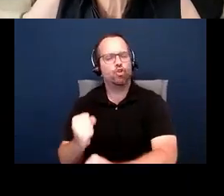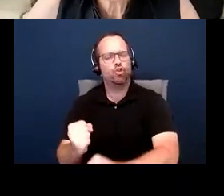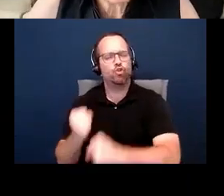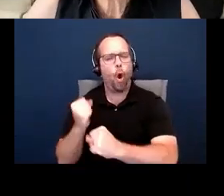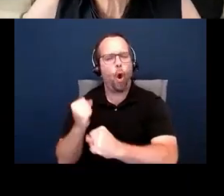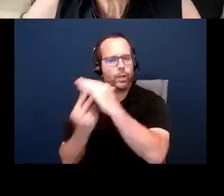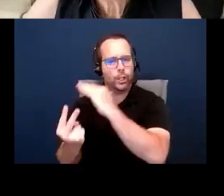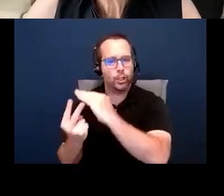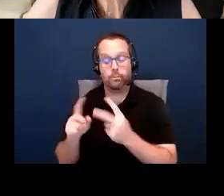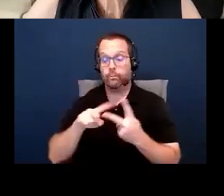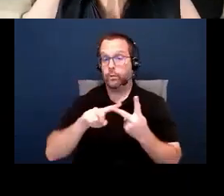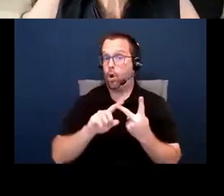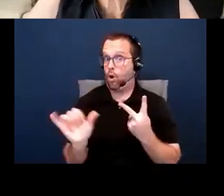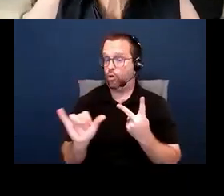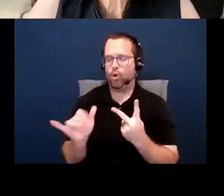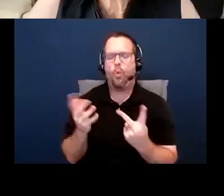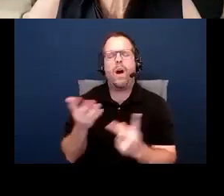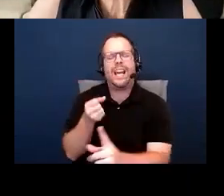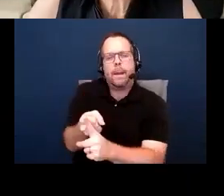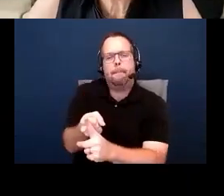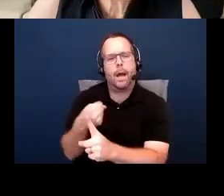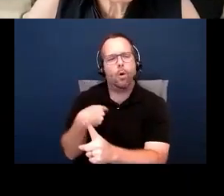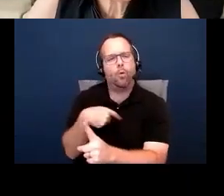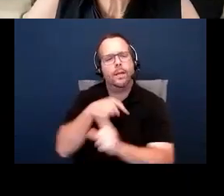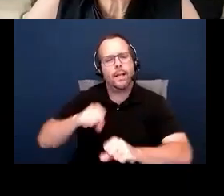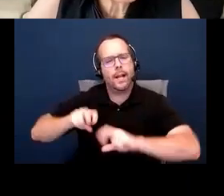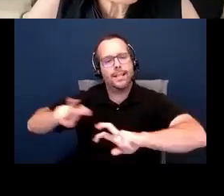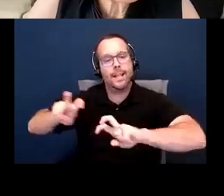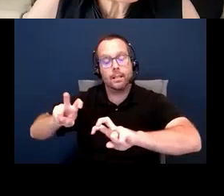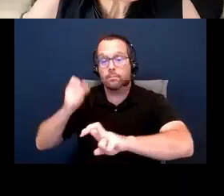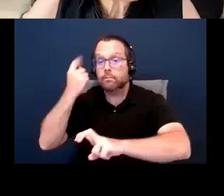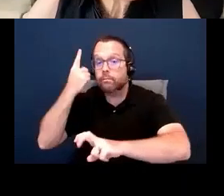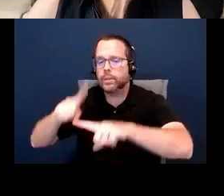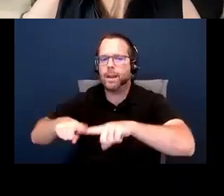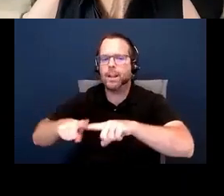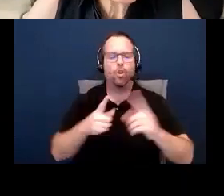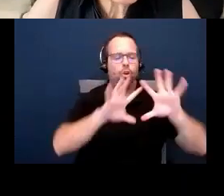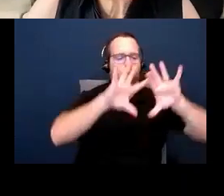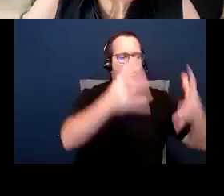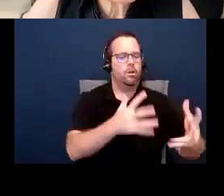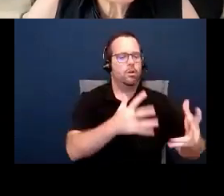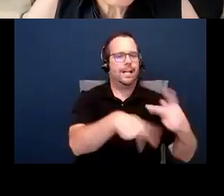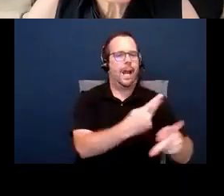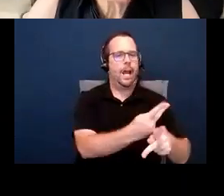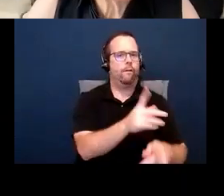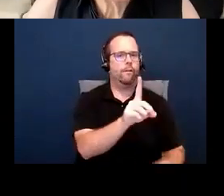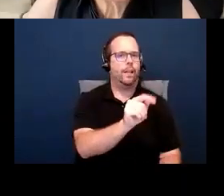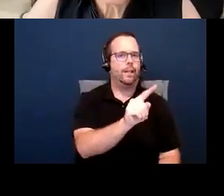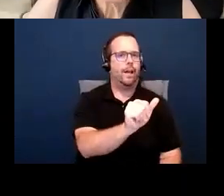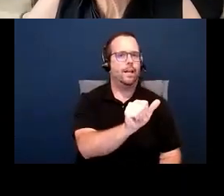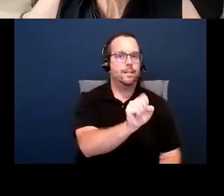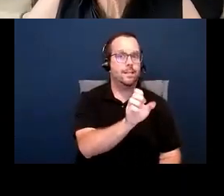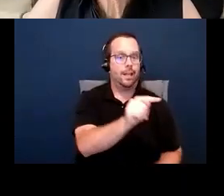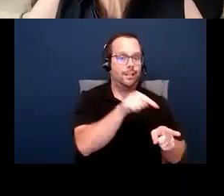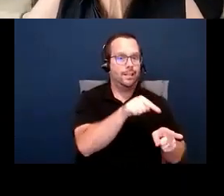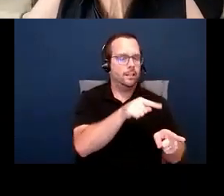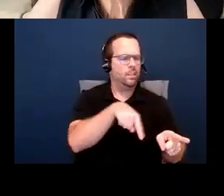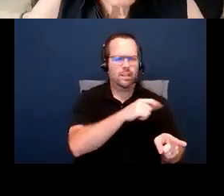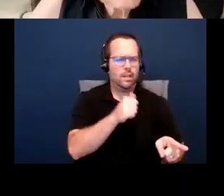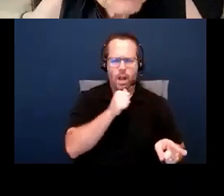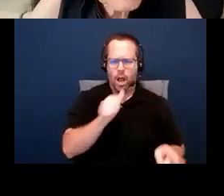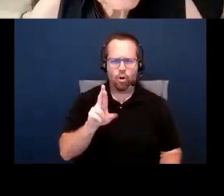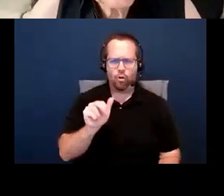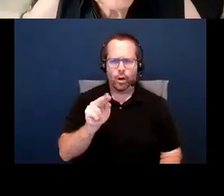can assess based on the kinds of data sets that we have here that are not randomized controlled trials. So